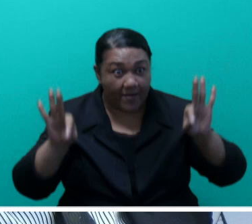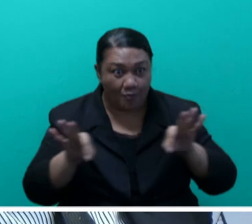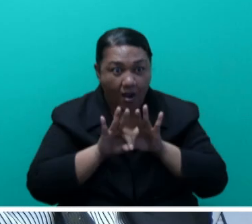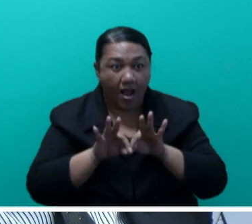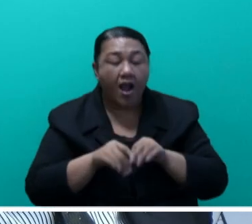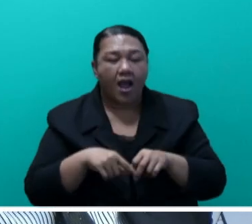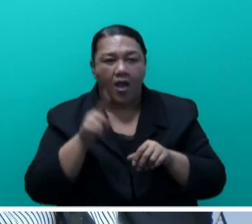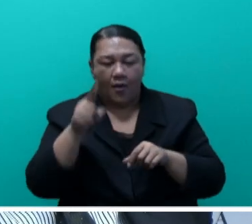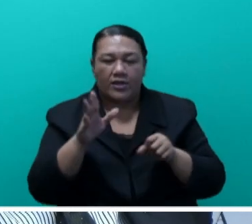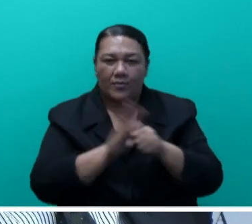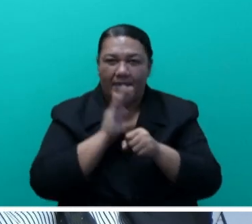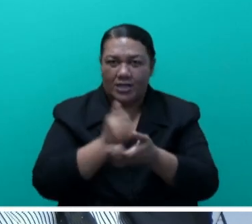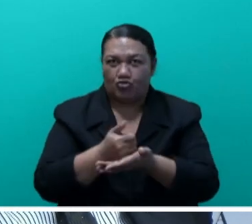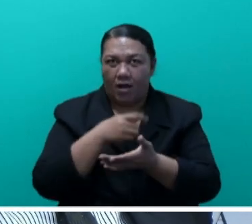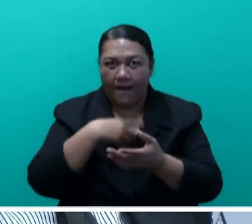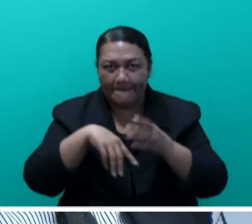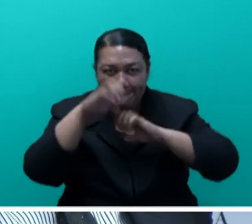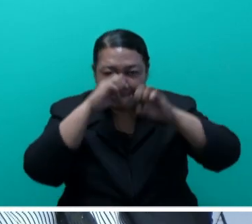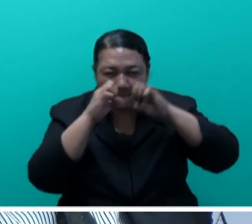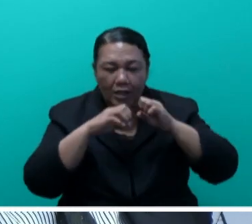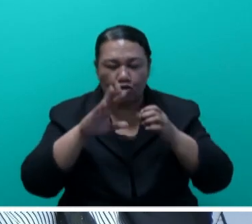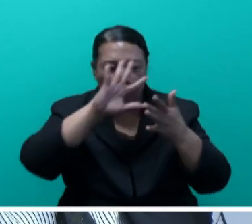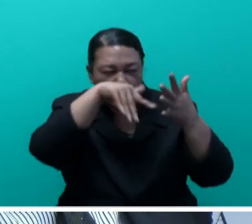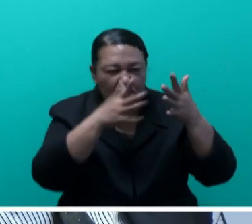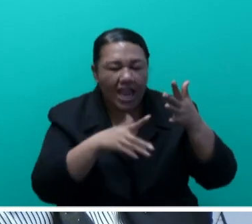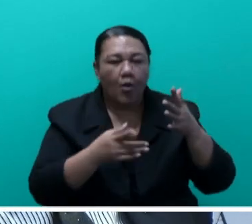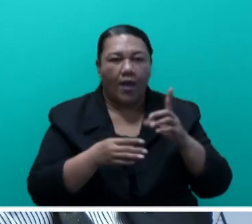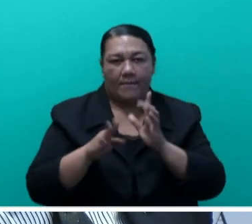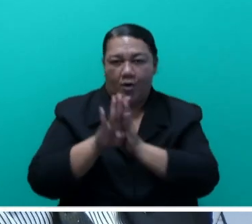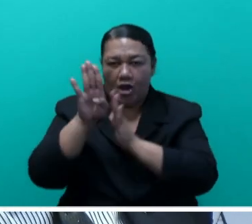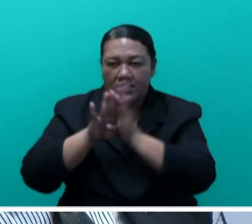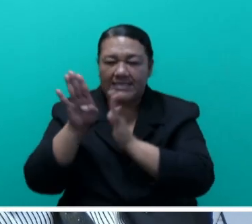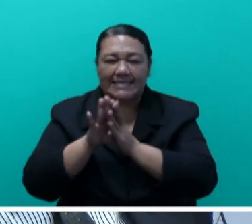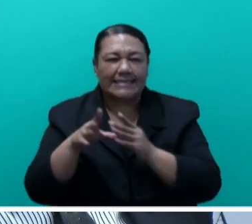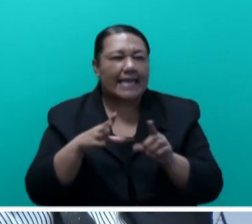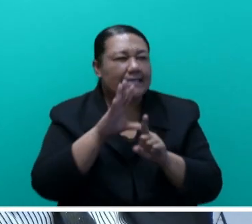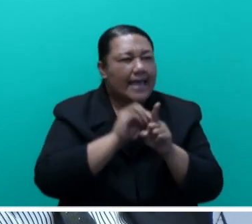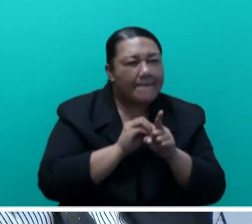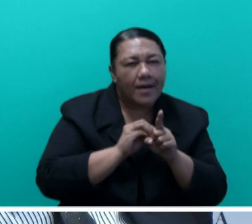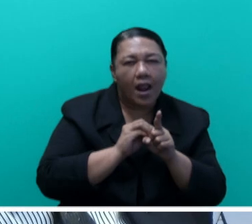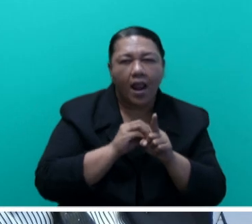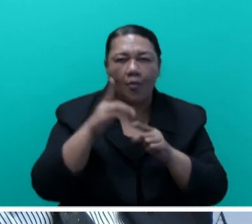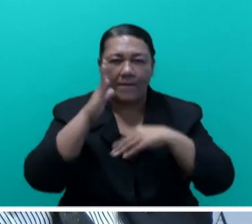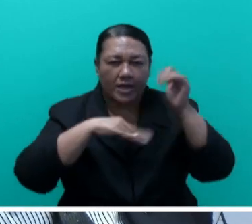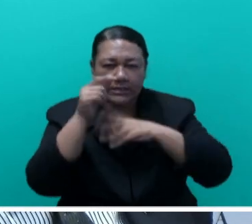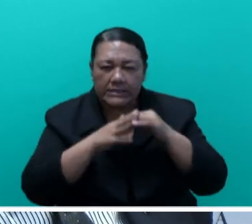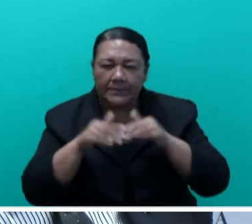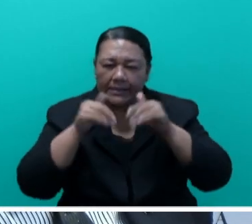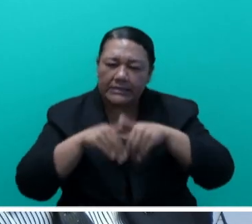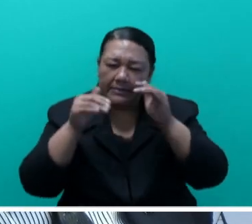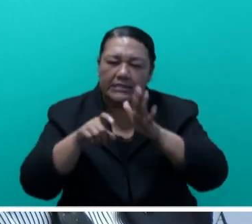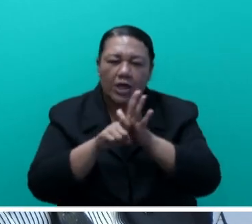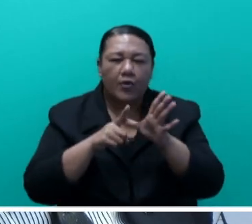metrics have been established to track progress in key areas such as infrastructure development, participation